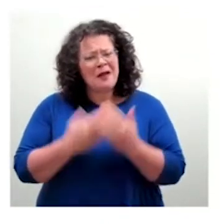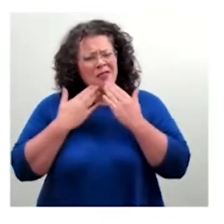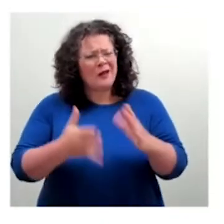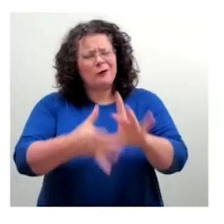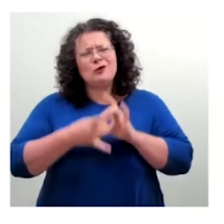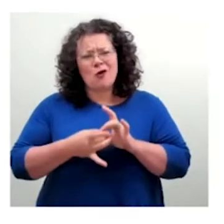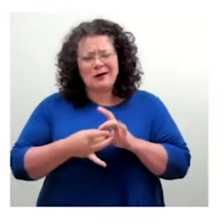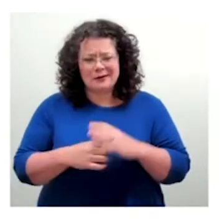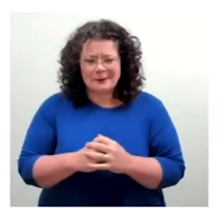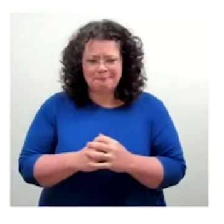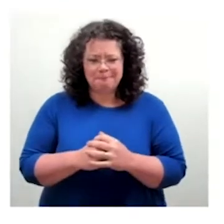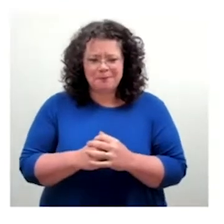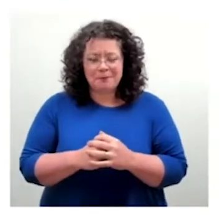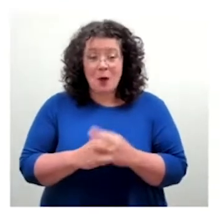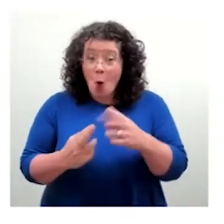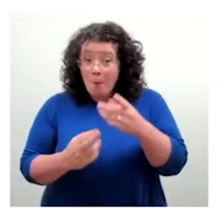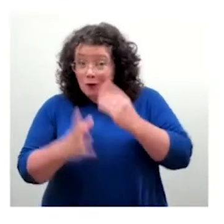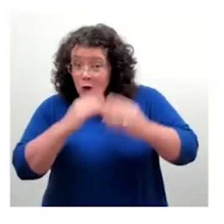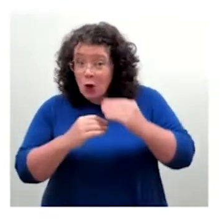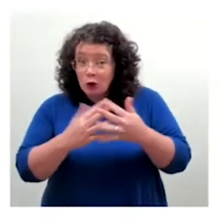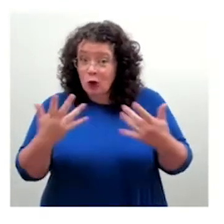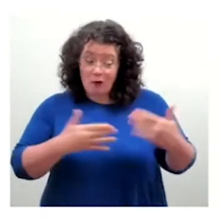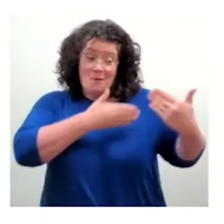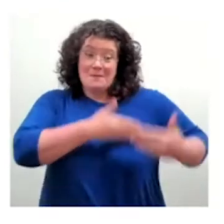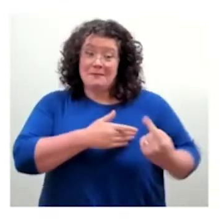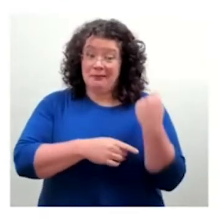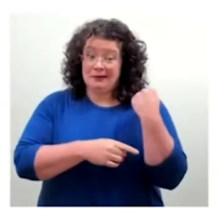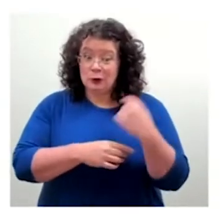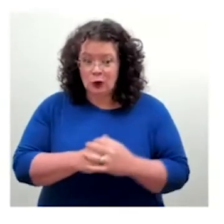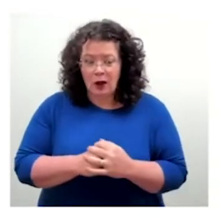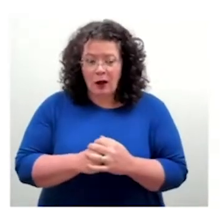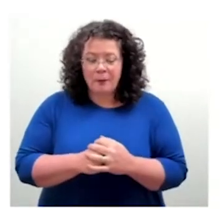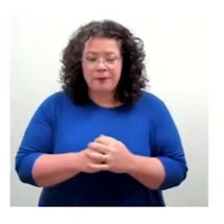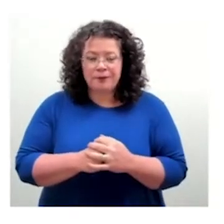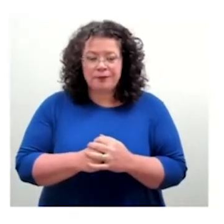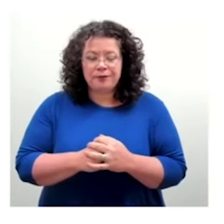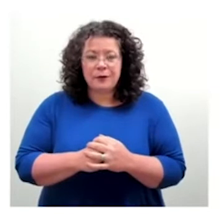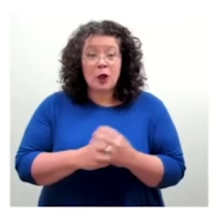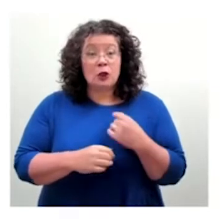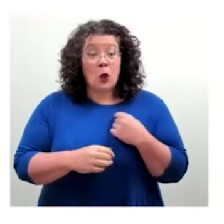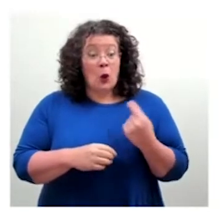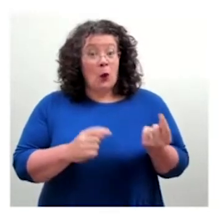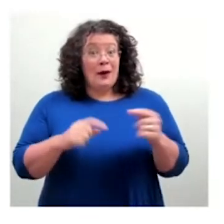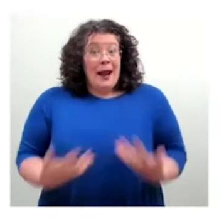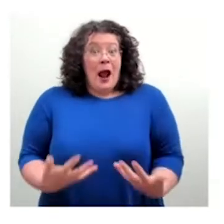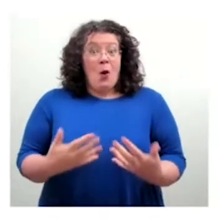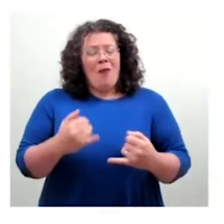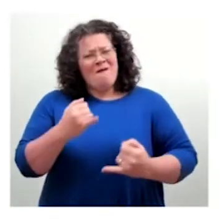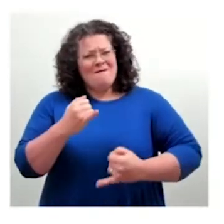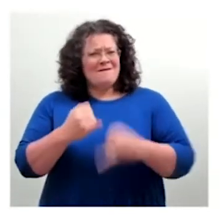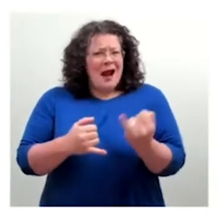So, we come to the final session. This is a chance to hear some voices from around the world,